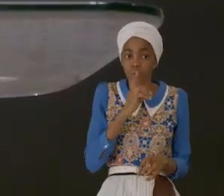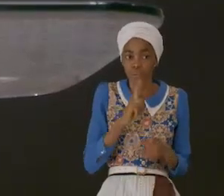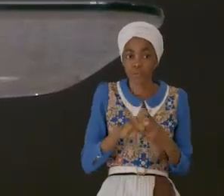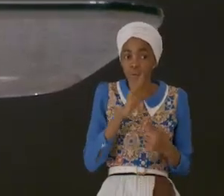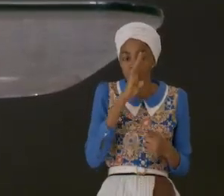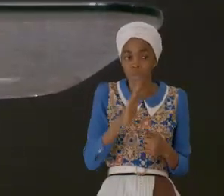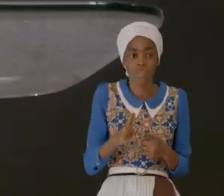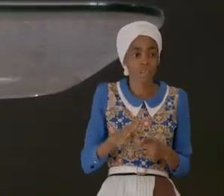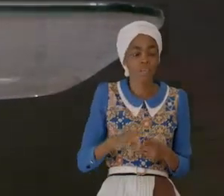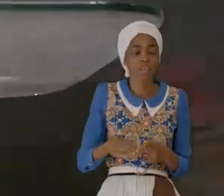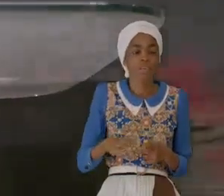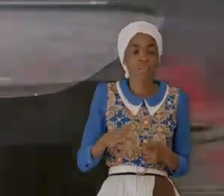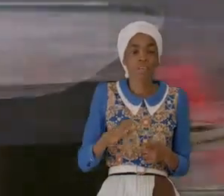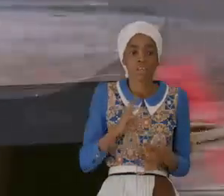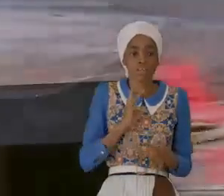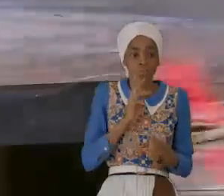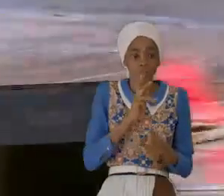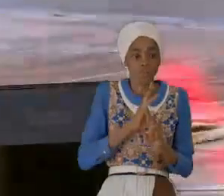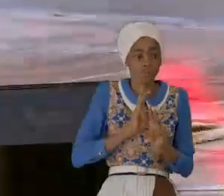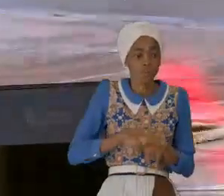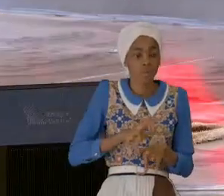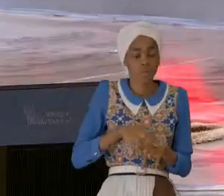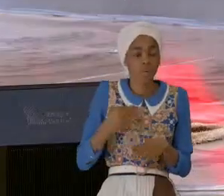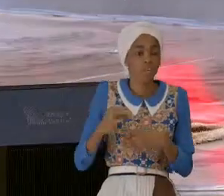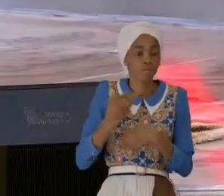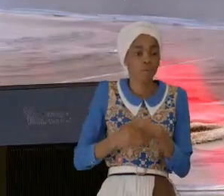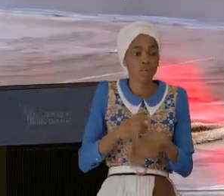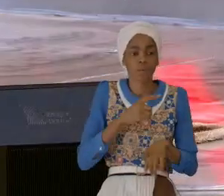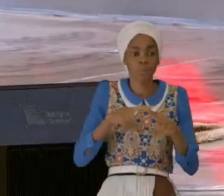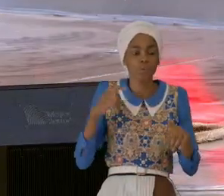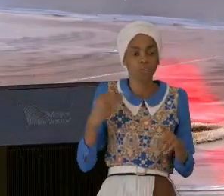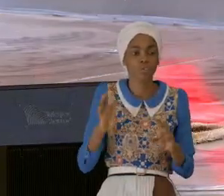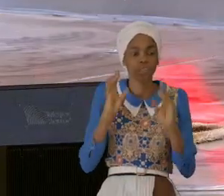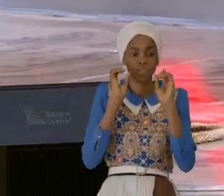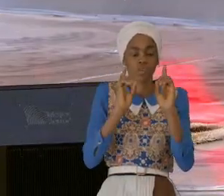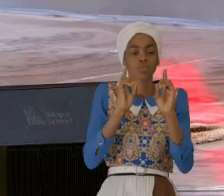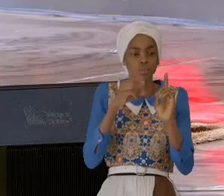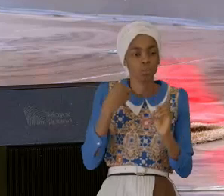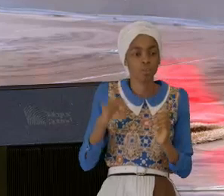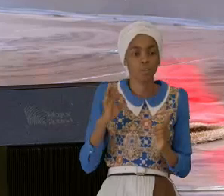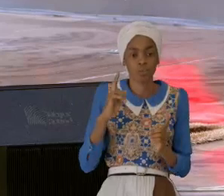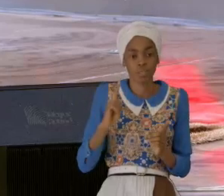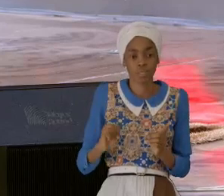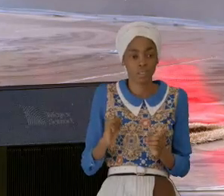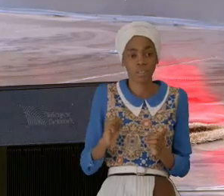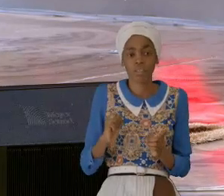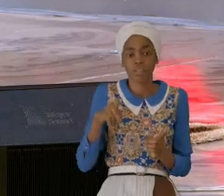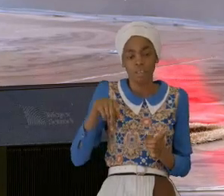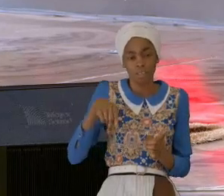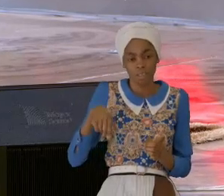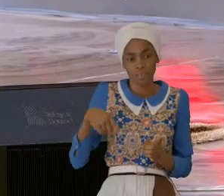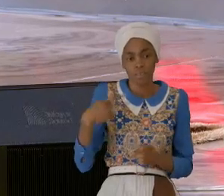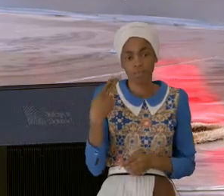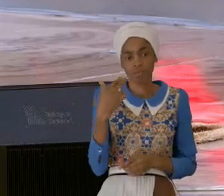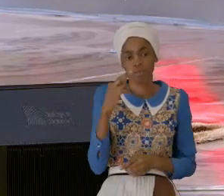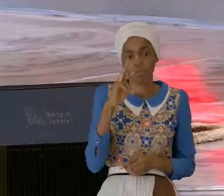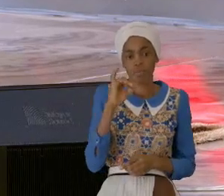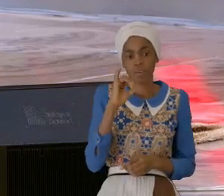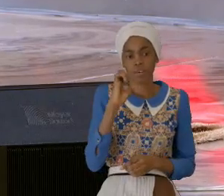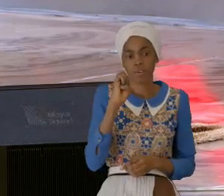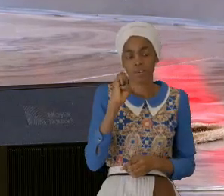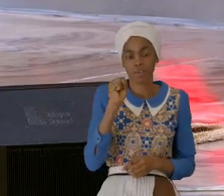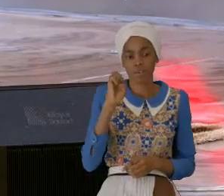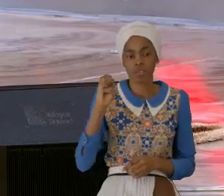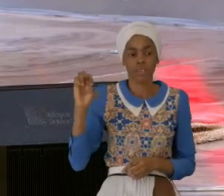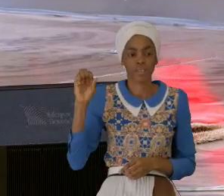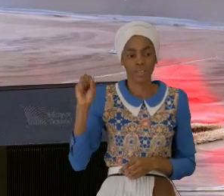of bread, but of the doctrine, the false doctrine of the